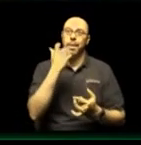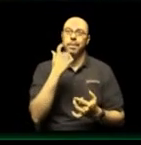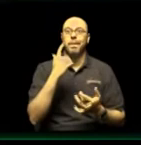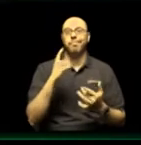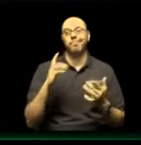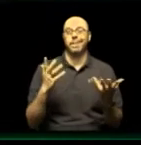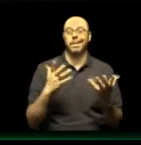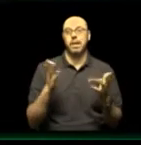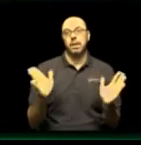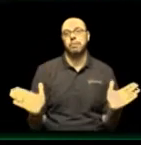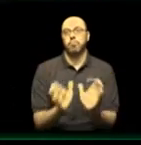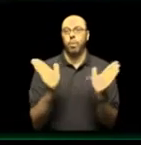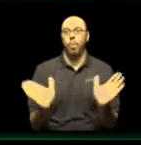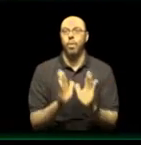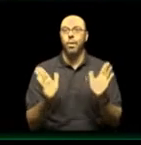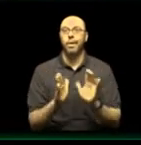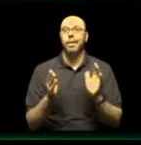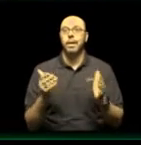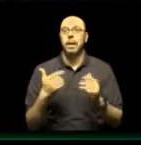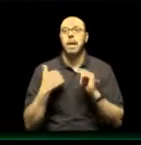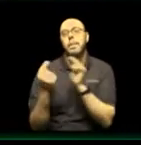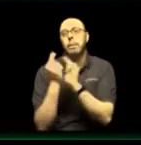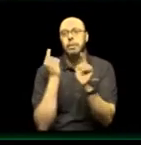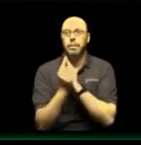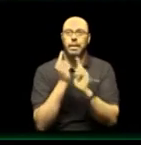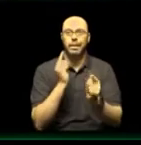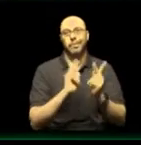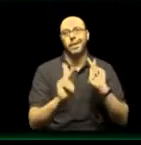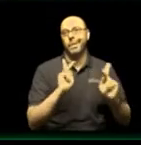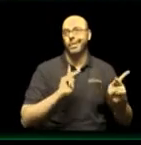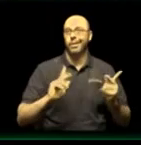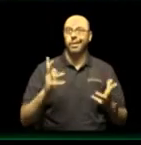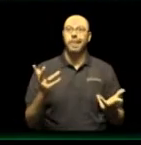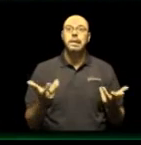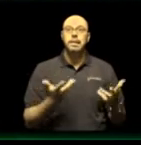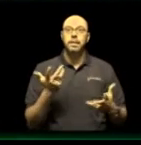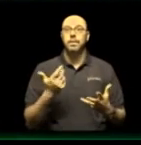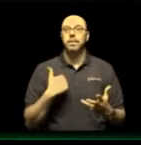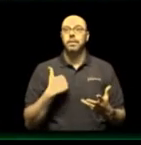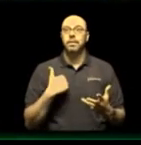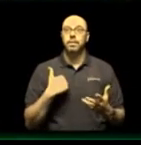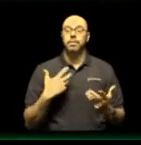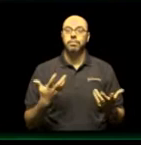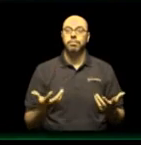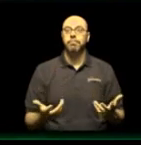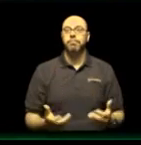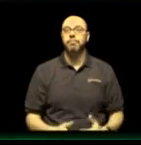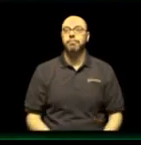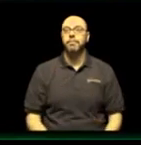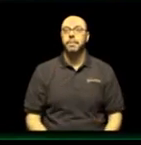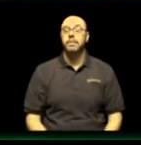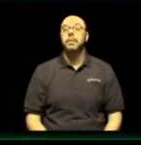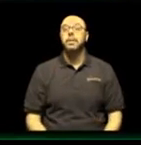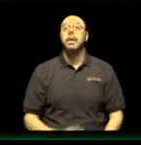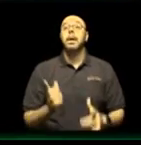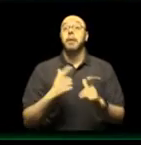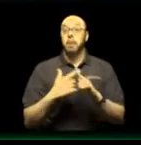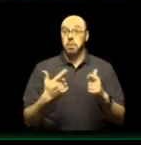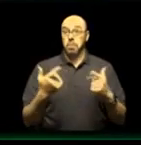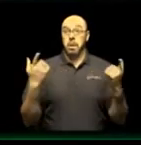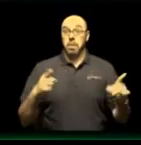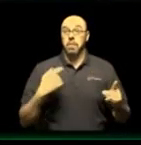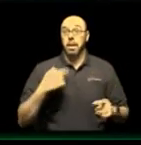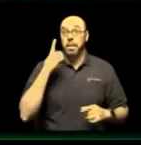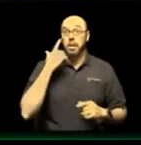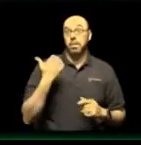fun to meet people, chat, it's fun hobbies. Right. And then, so I thought myself,